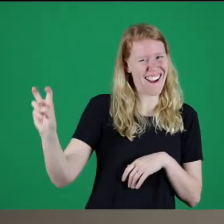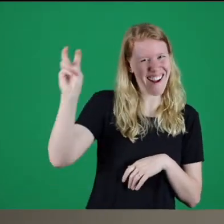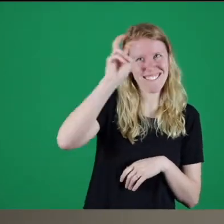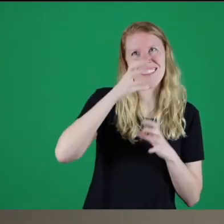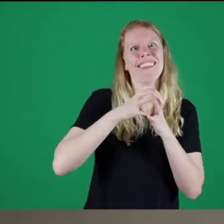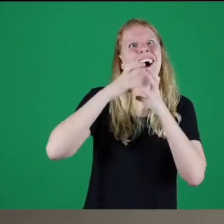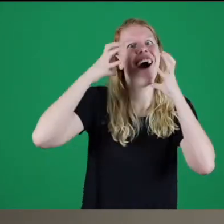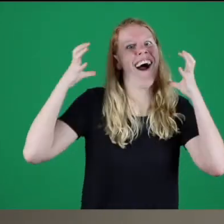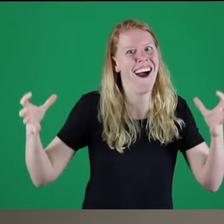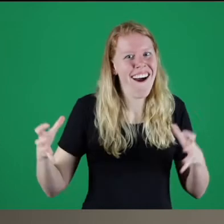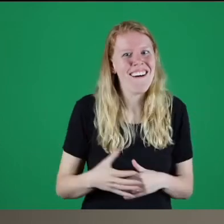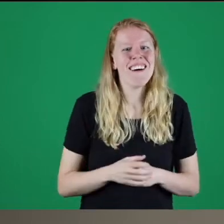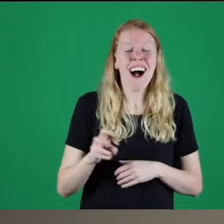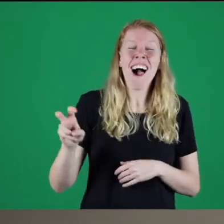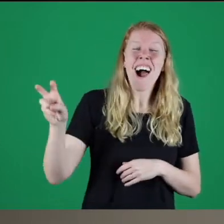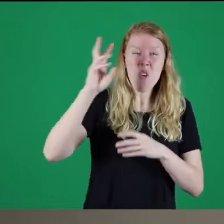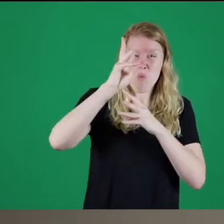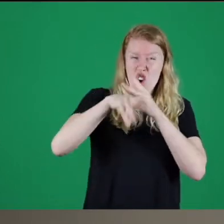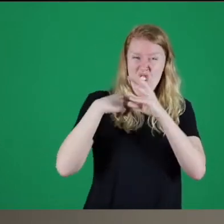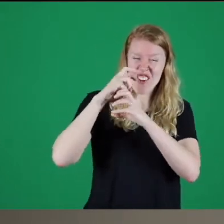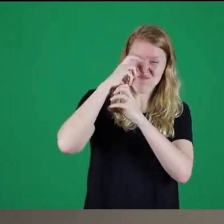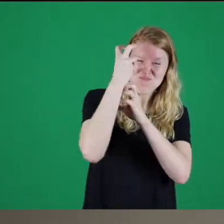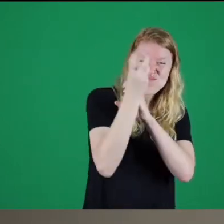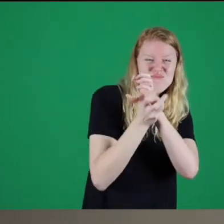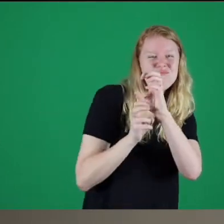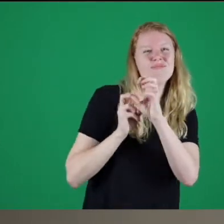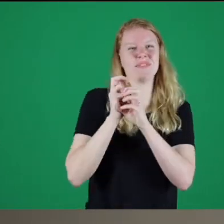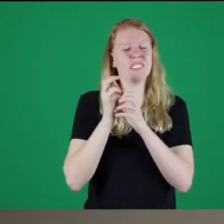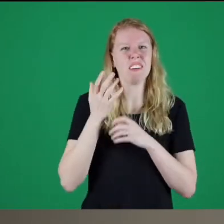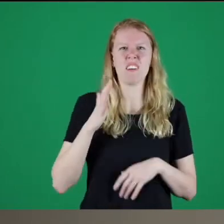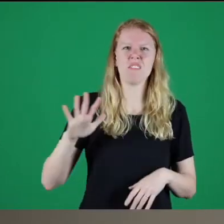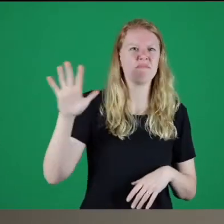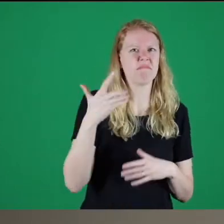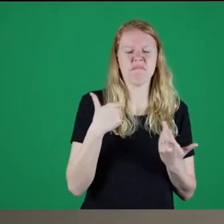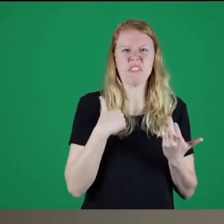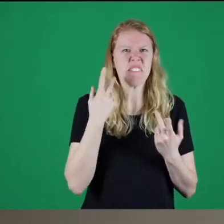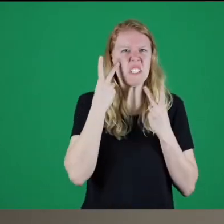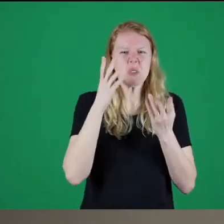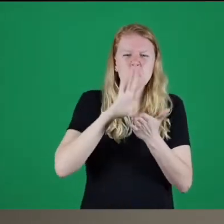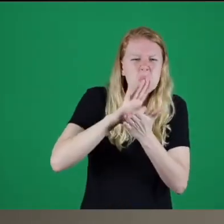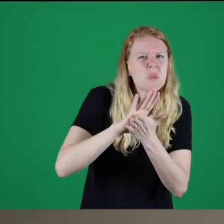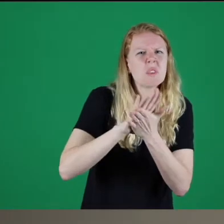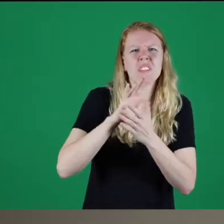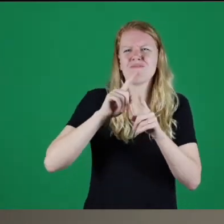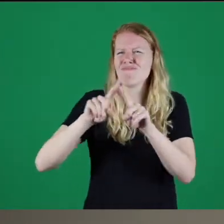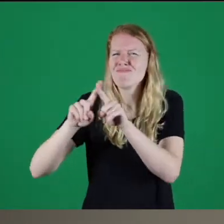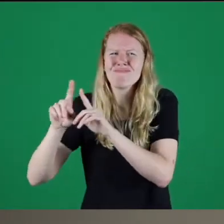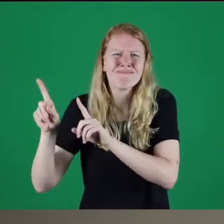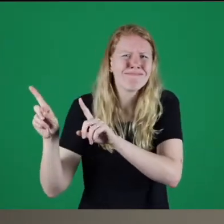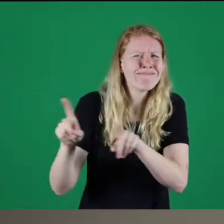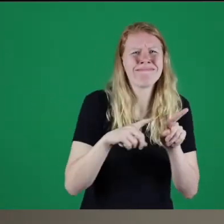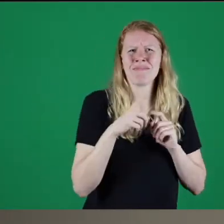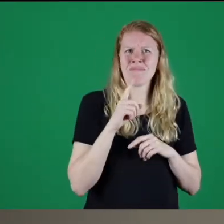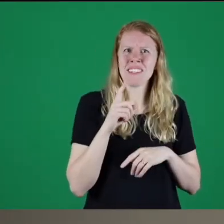traveling. I have traveled all over the world. I spend more time visiting schools all over the world, doing a little bit about what we're about to